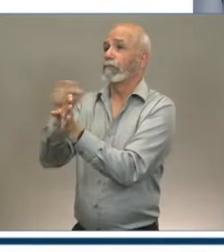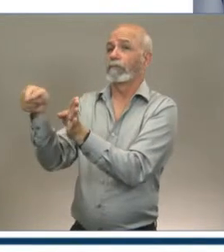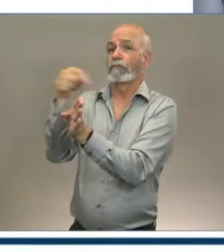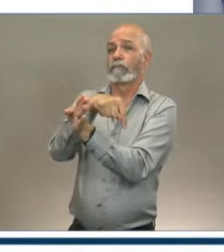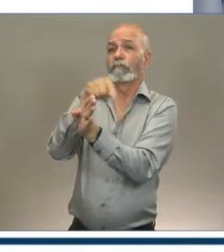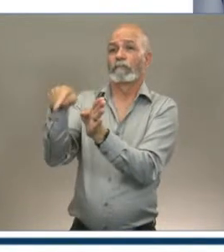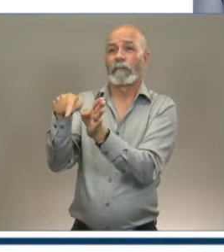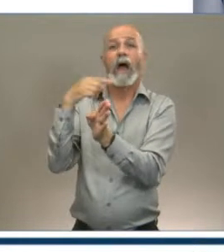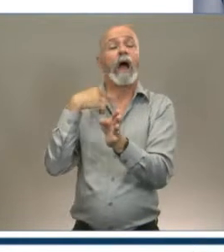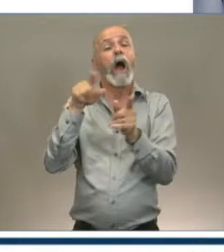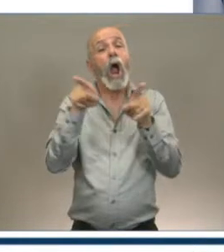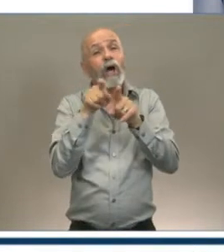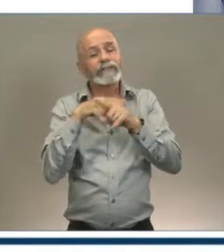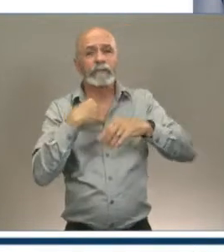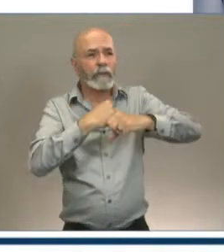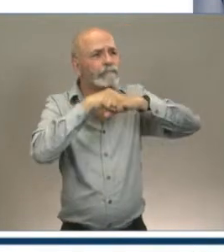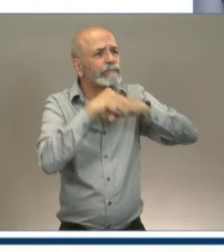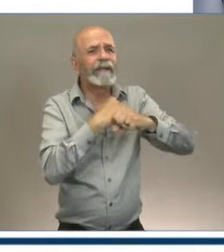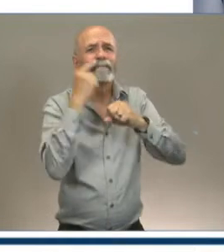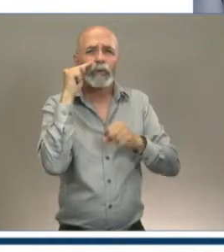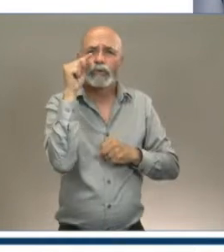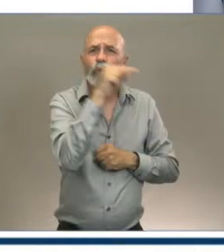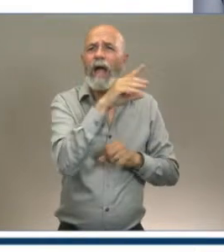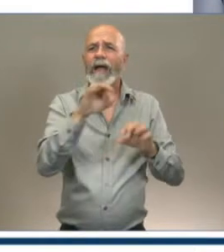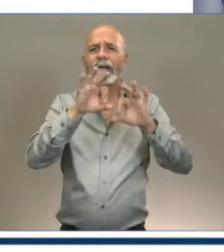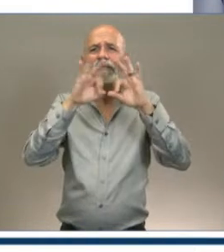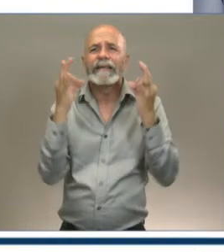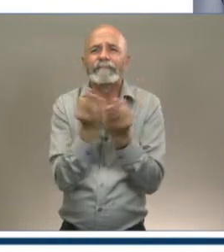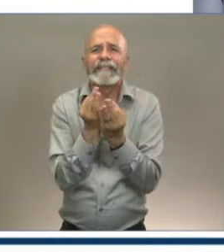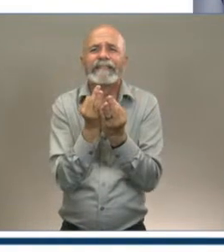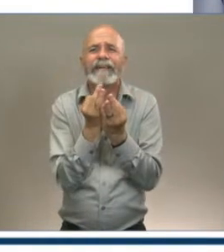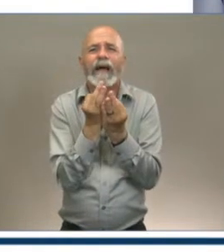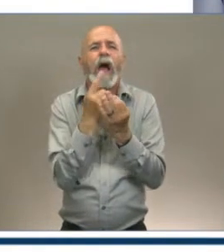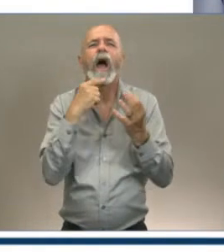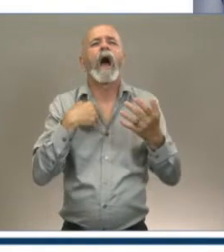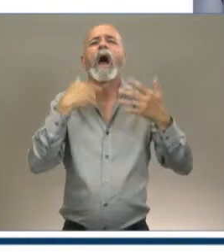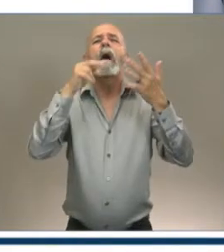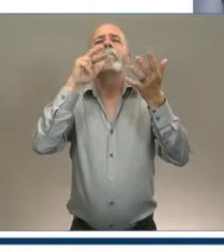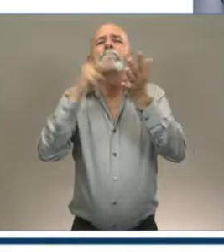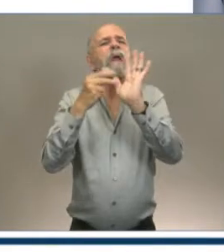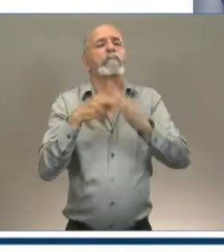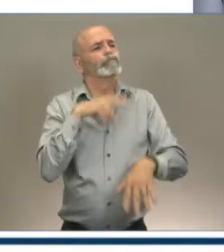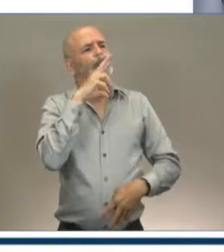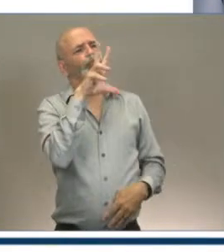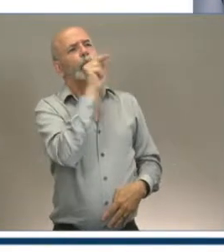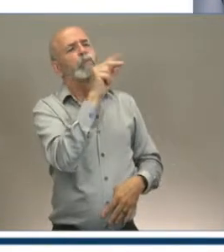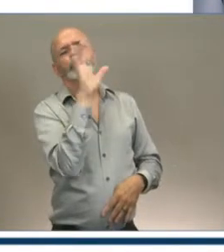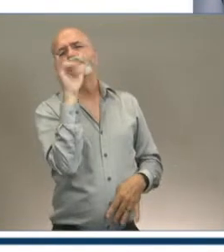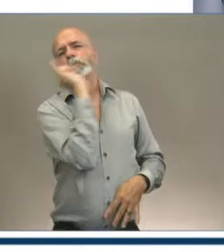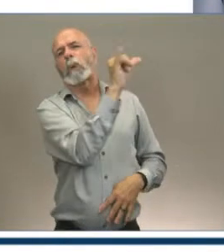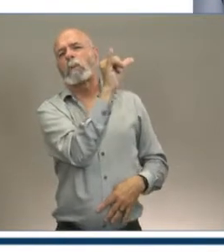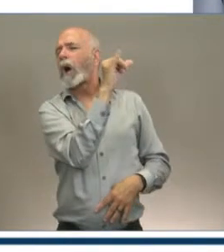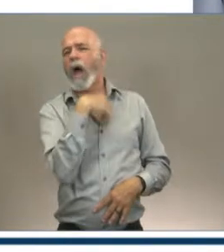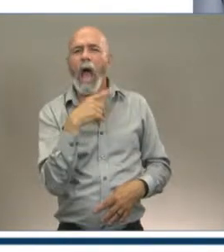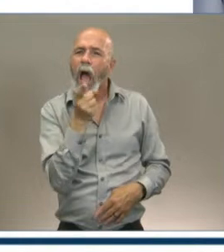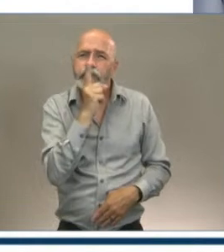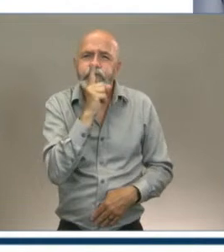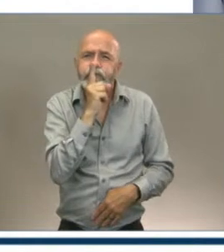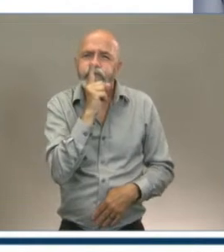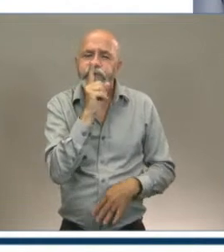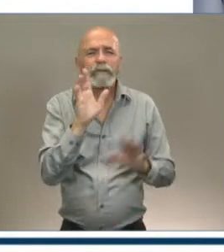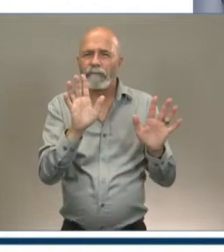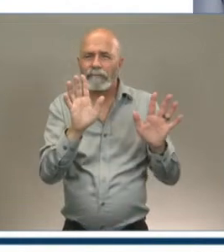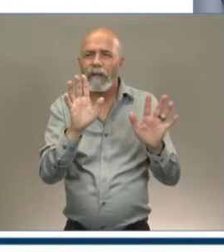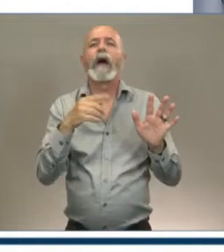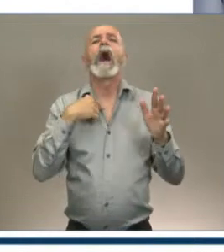that documentation. We don't want to say no to anyone coming in that needs to travel away from our province for work, and I know you